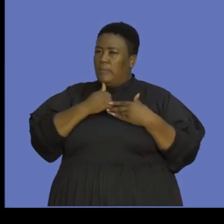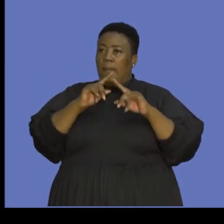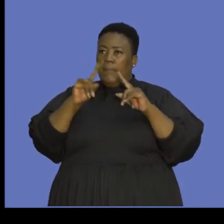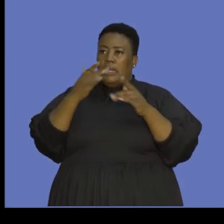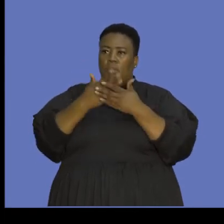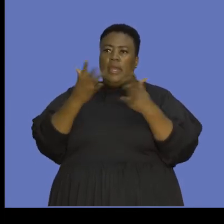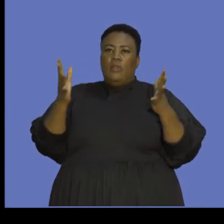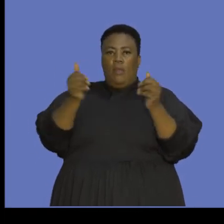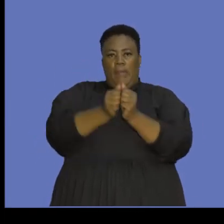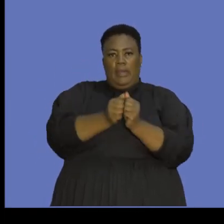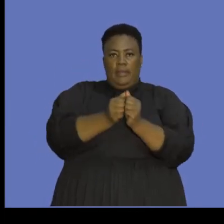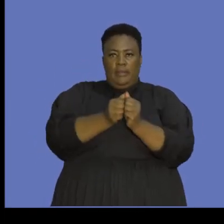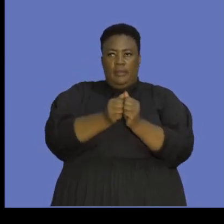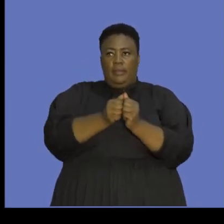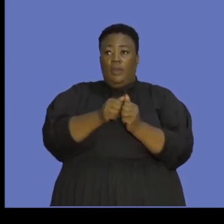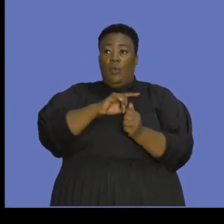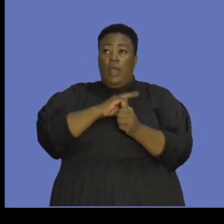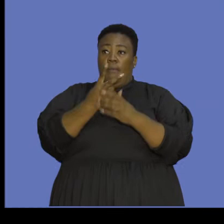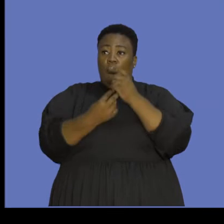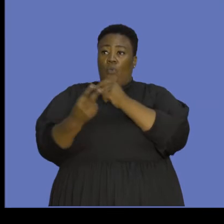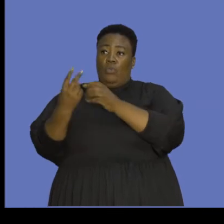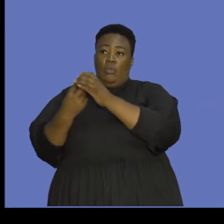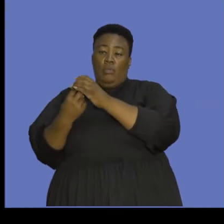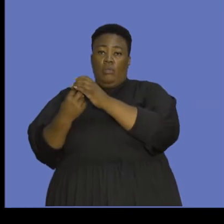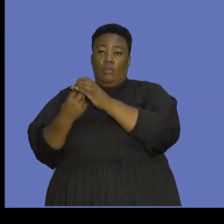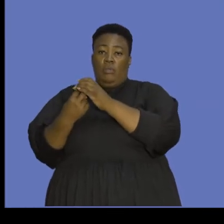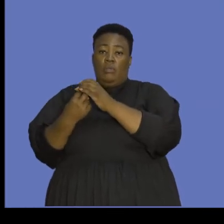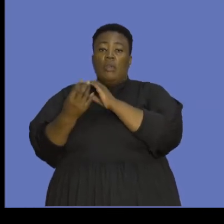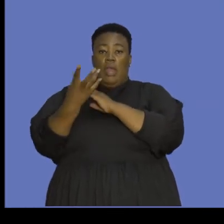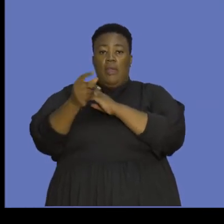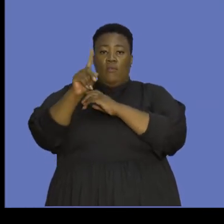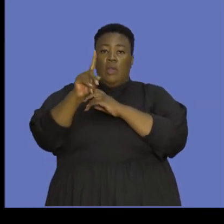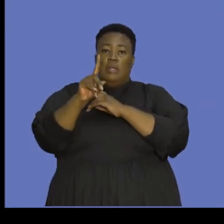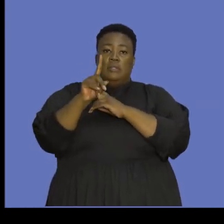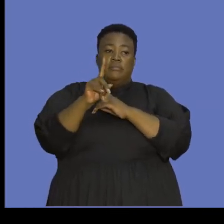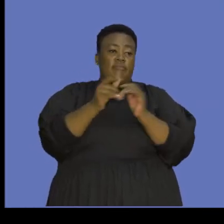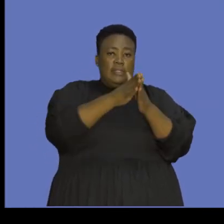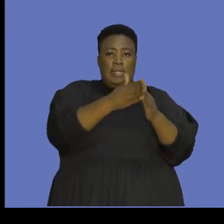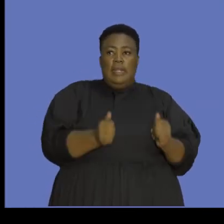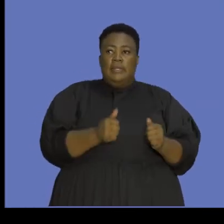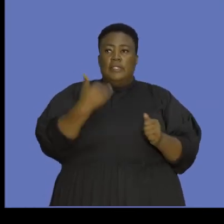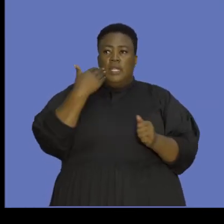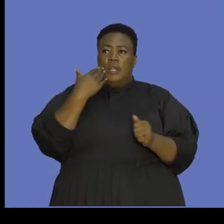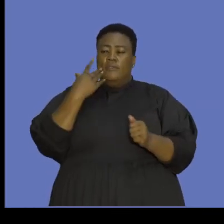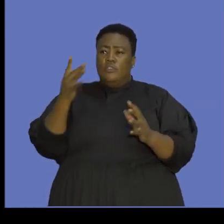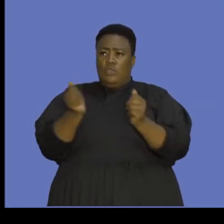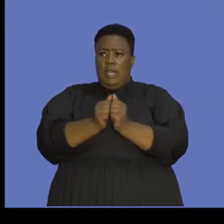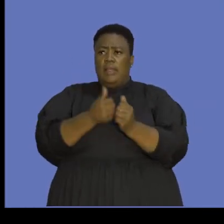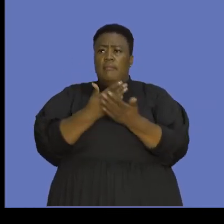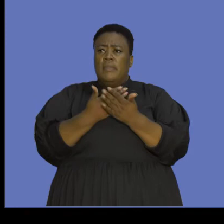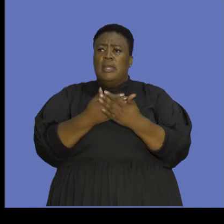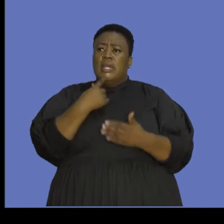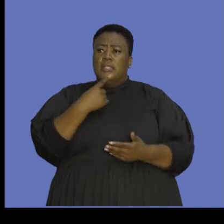these. Why? Because both of them have acceleration in them. So if I put them together, I can